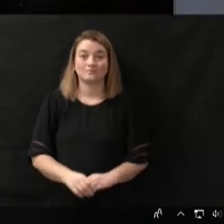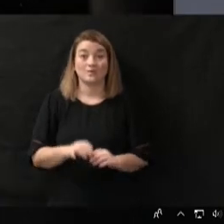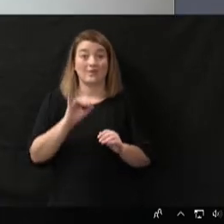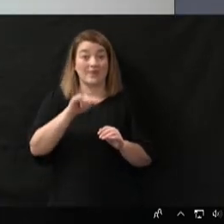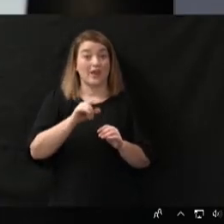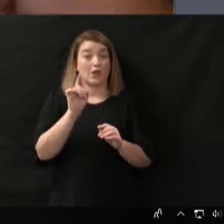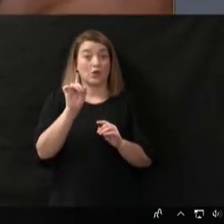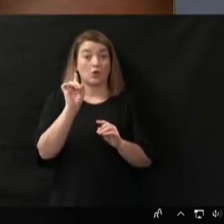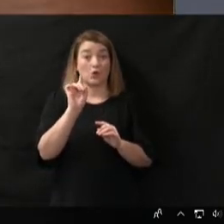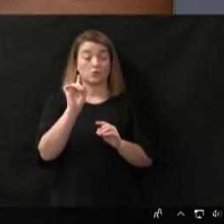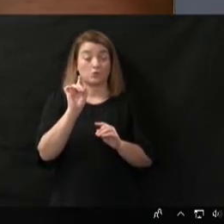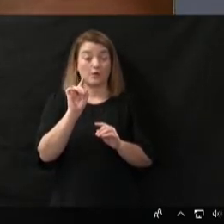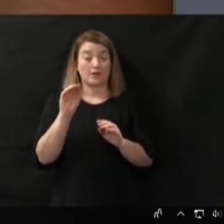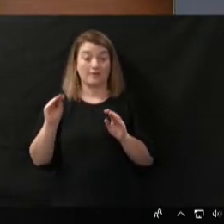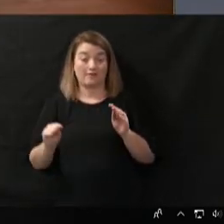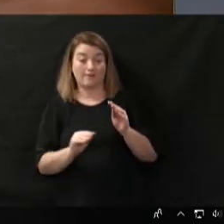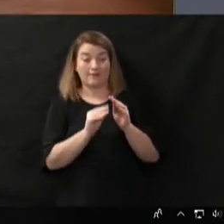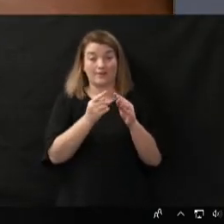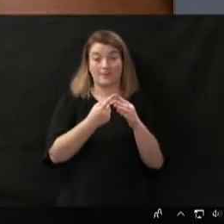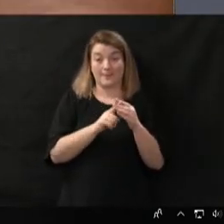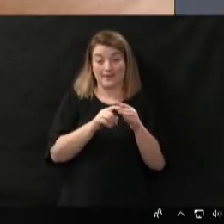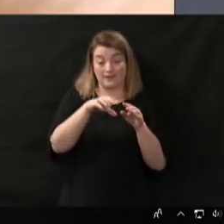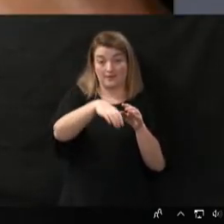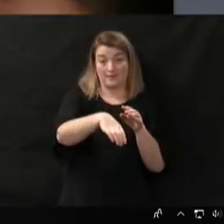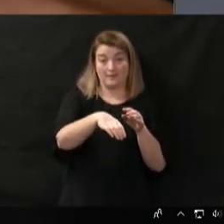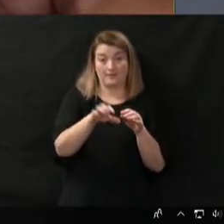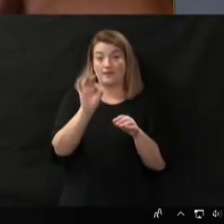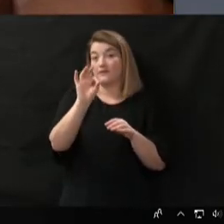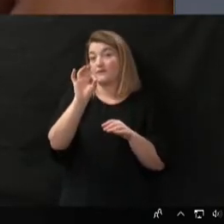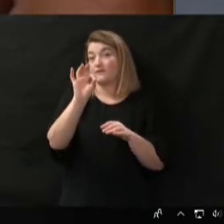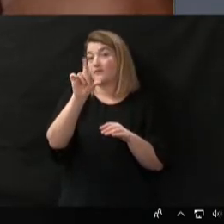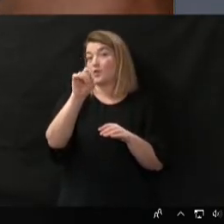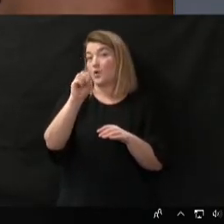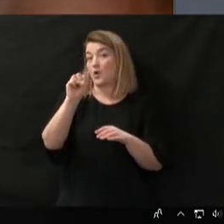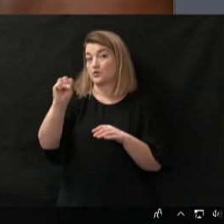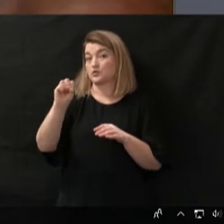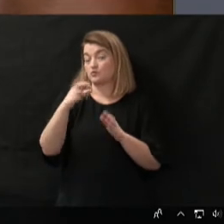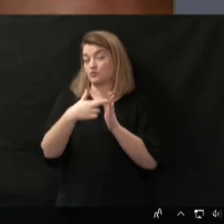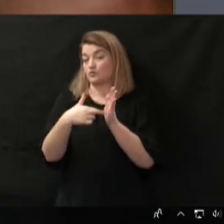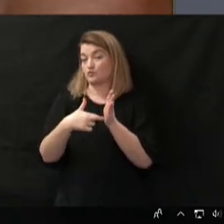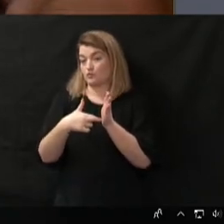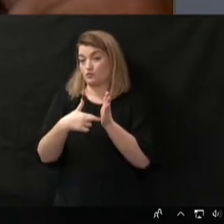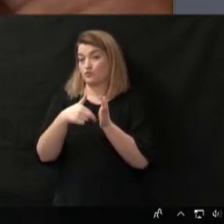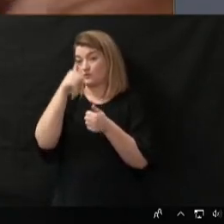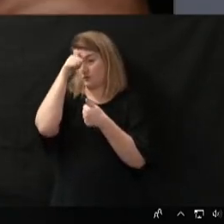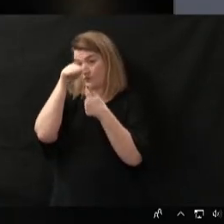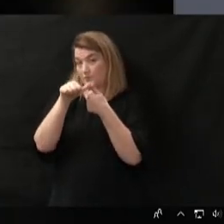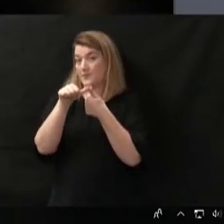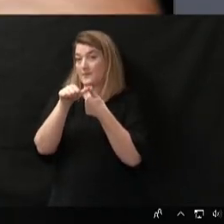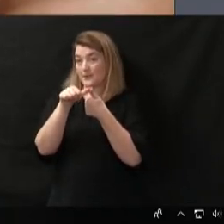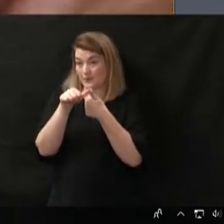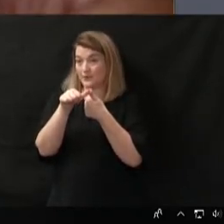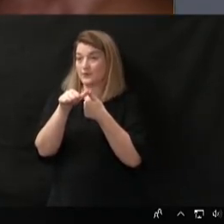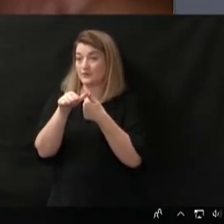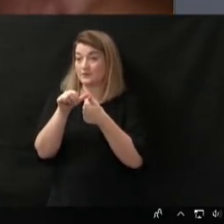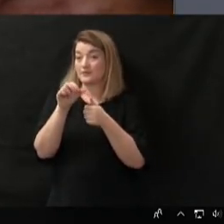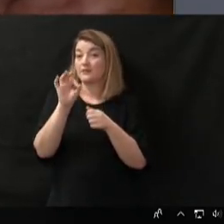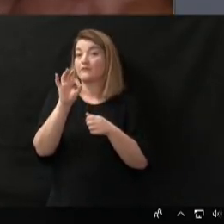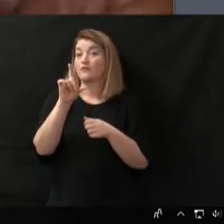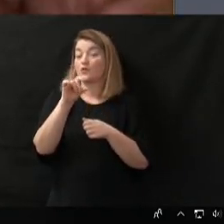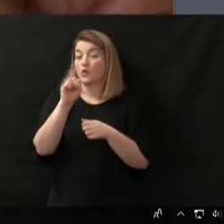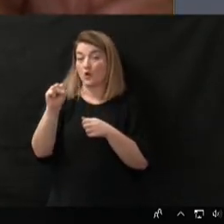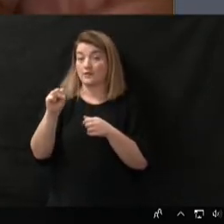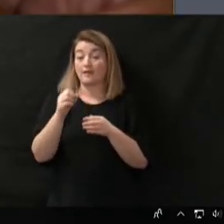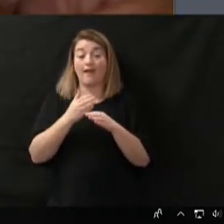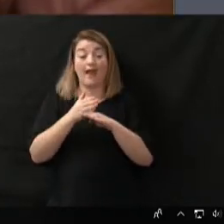beginning. Here we go. This is the floss rule, if you remember. The floss rule is,